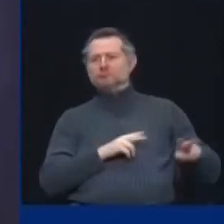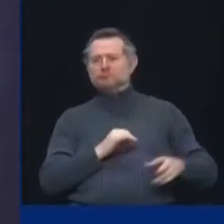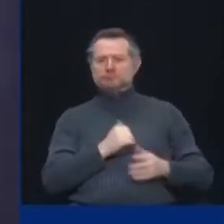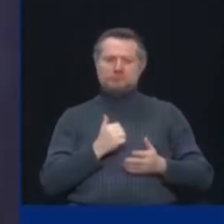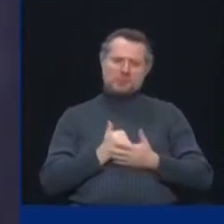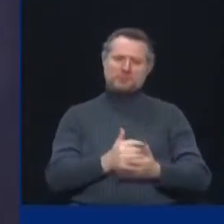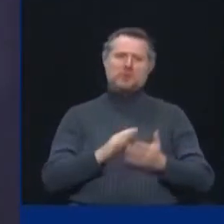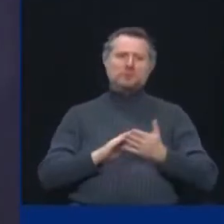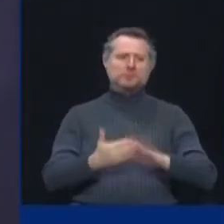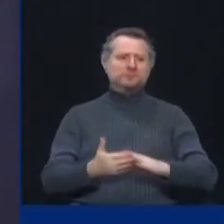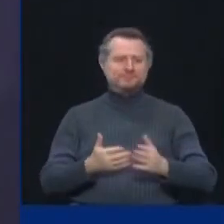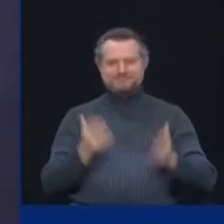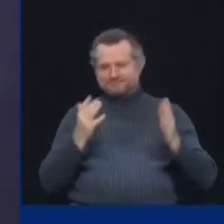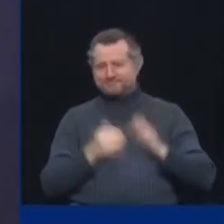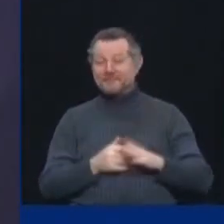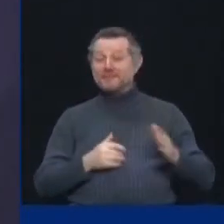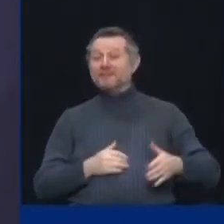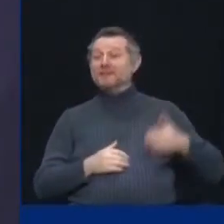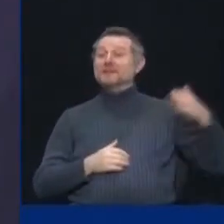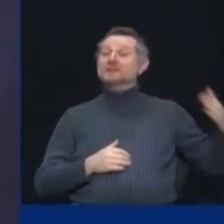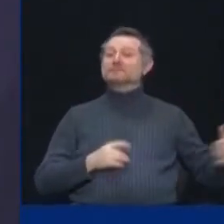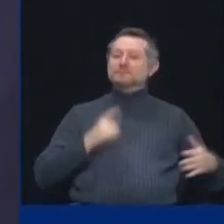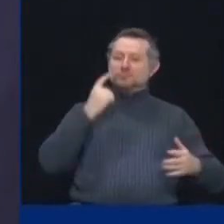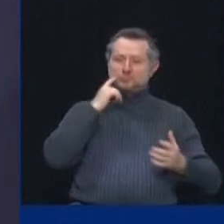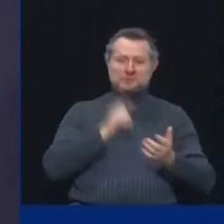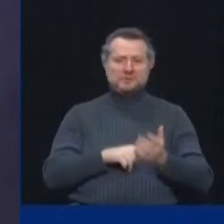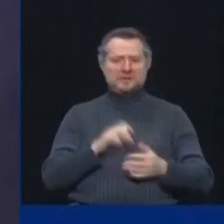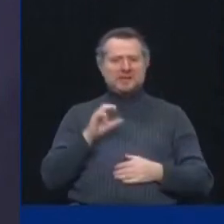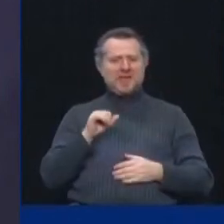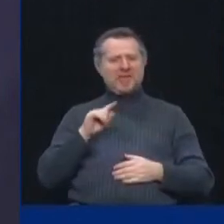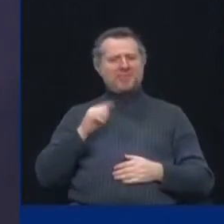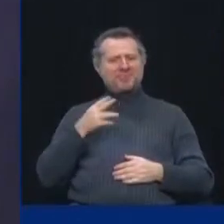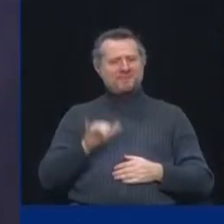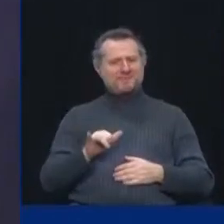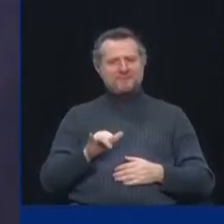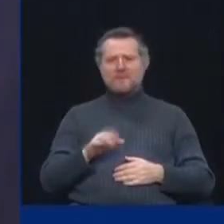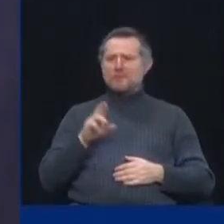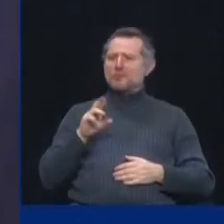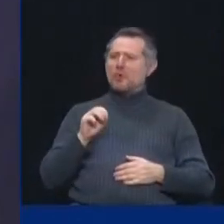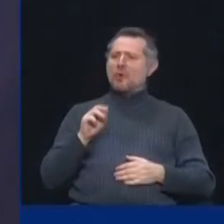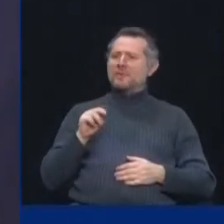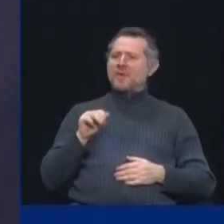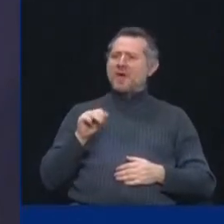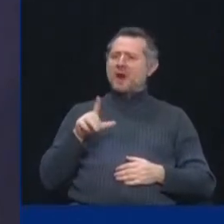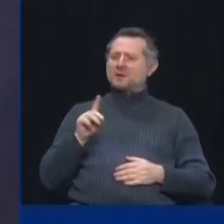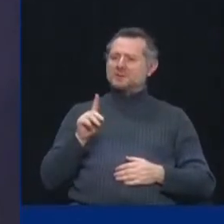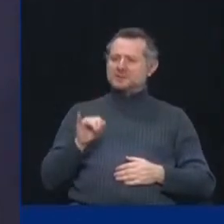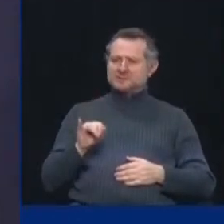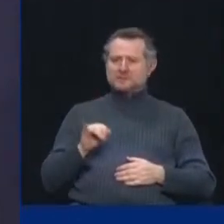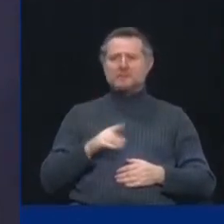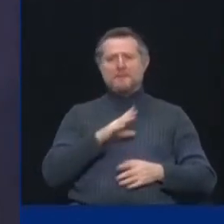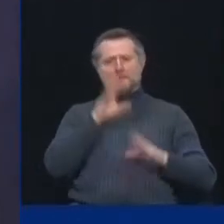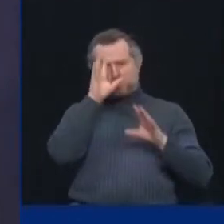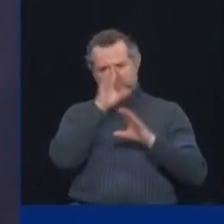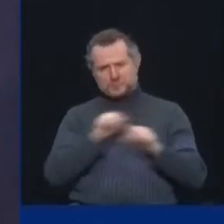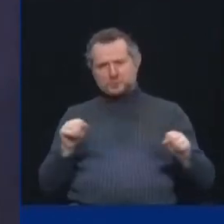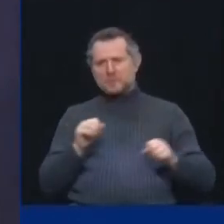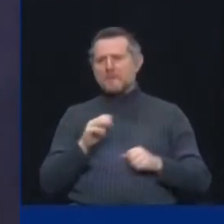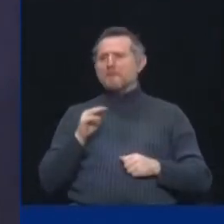I'd also like to acknowledge Kathy Rinaldi, who is here with us, who is the president of Metro North. Let's give her a round of